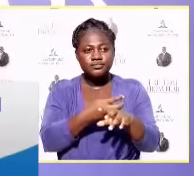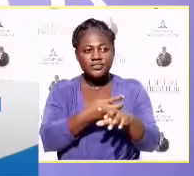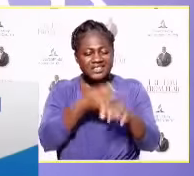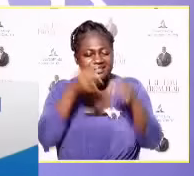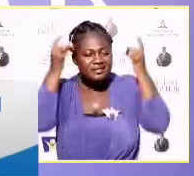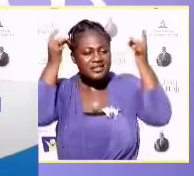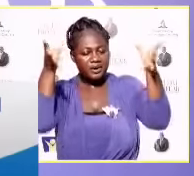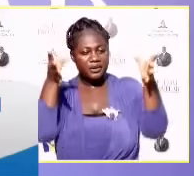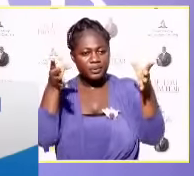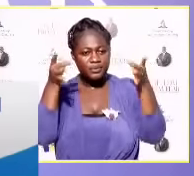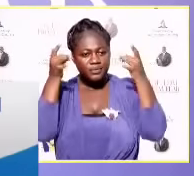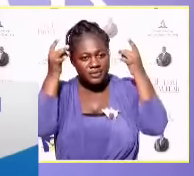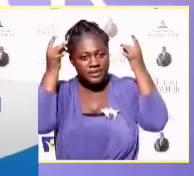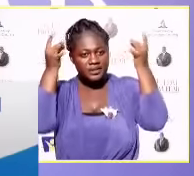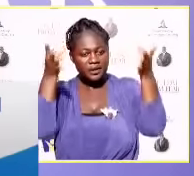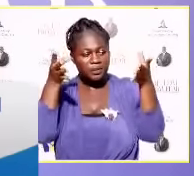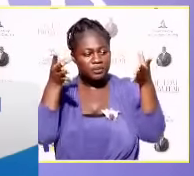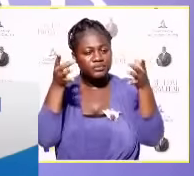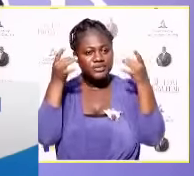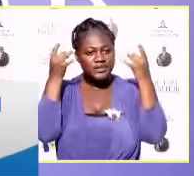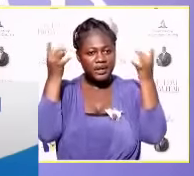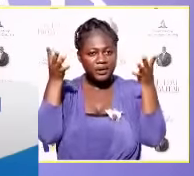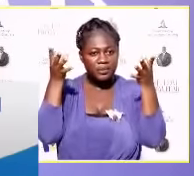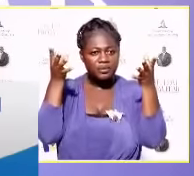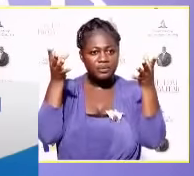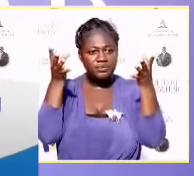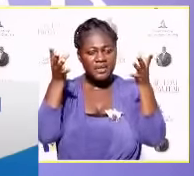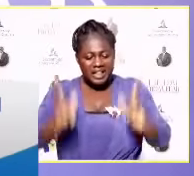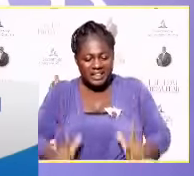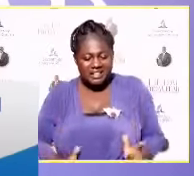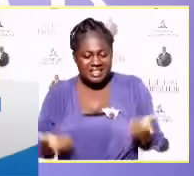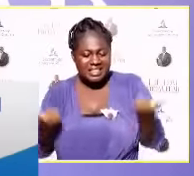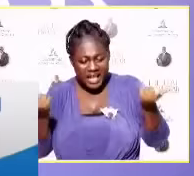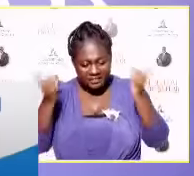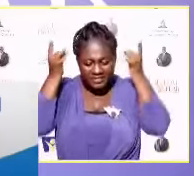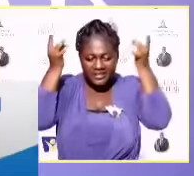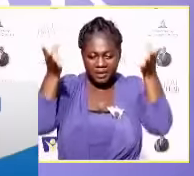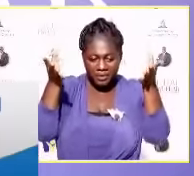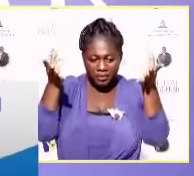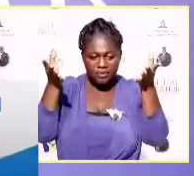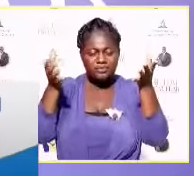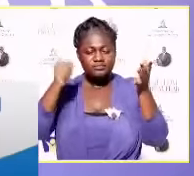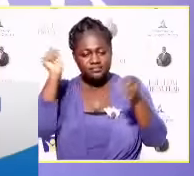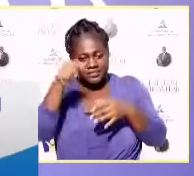Dangerous. Hazardous. Life-threatening. This know also.